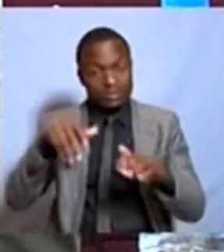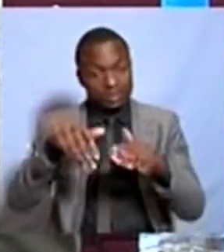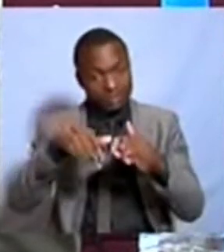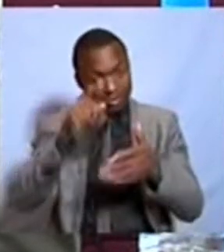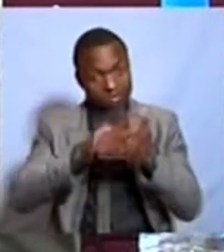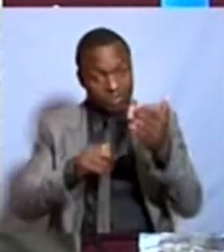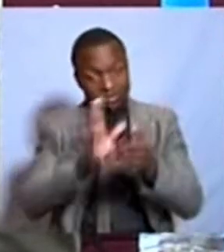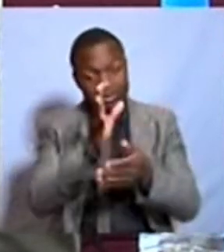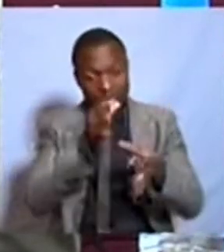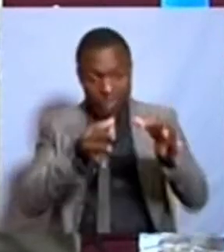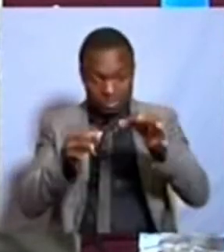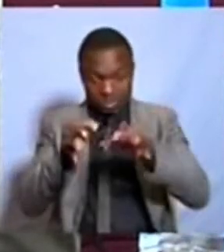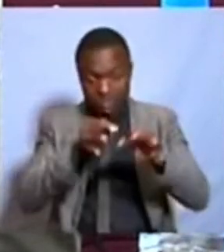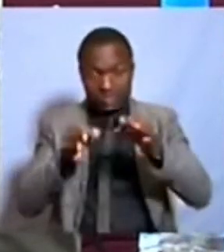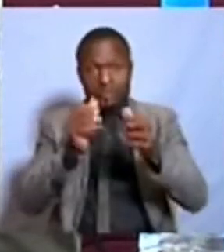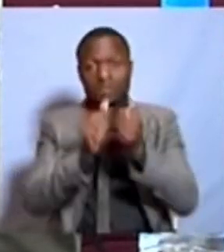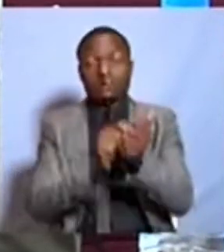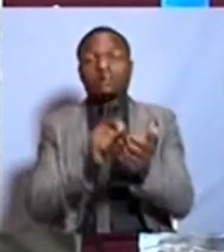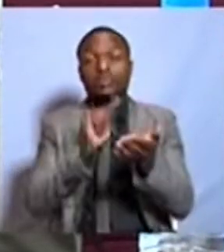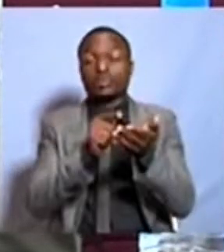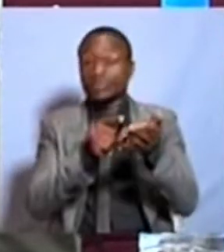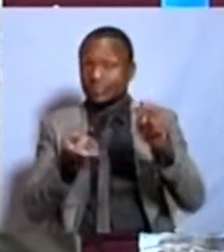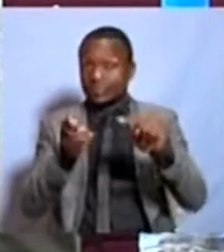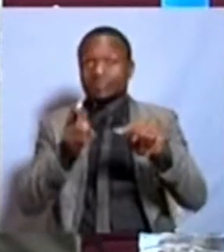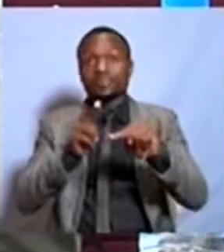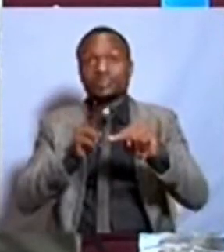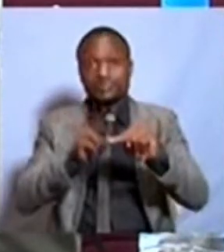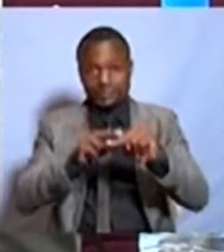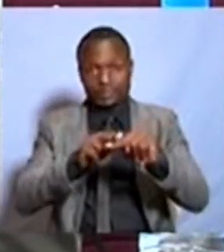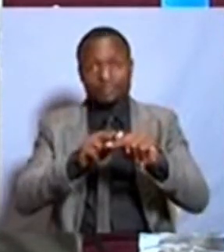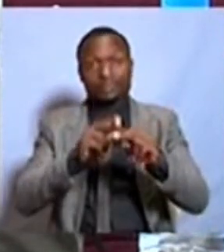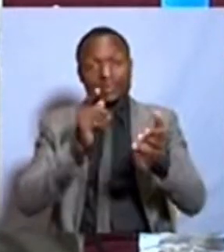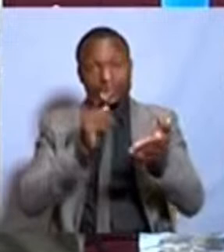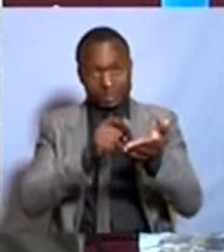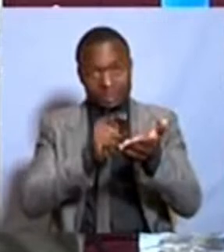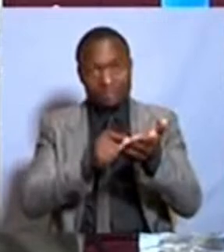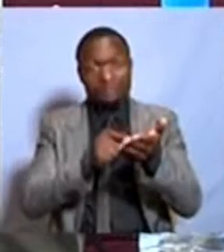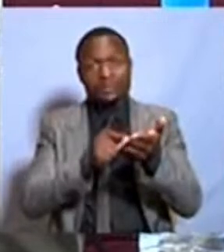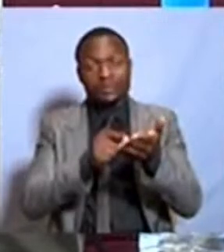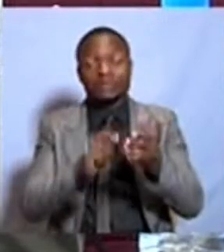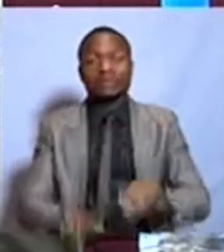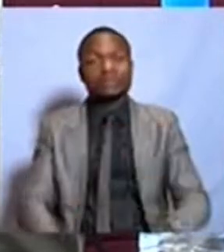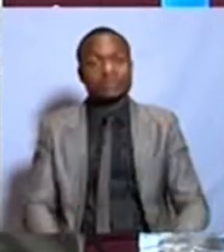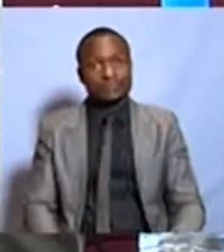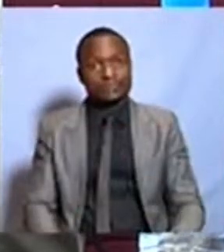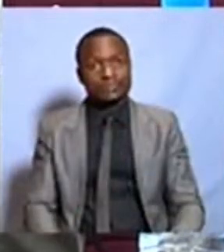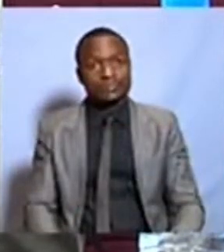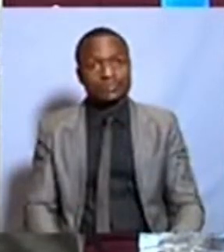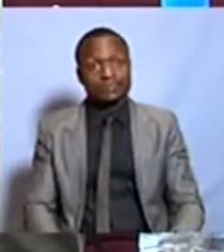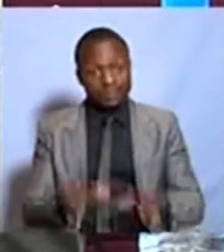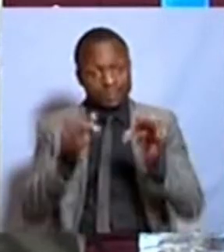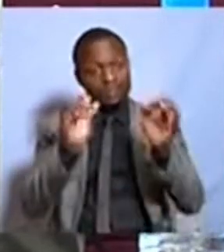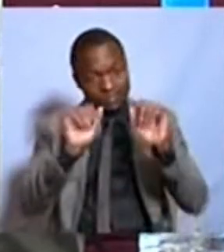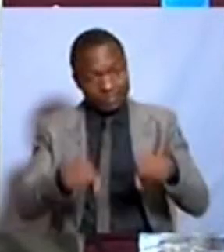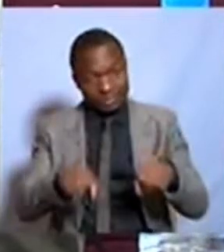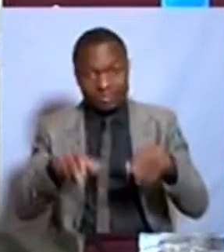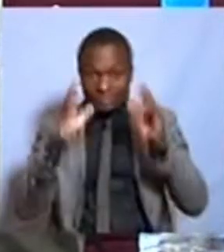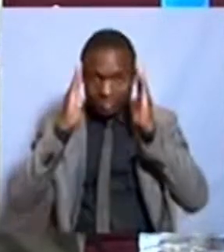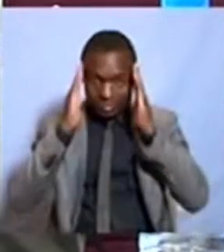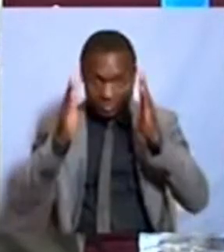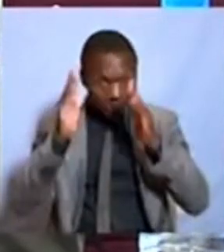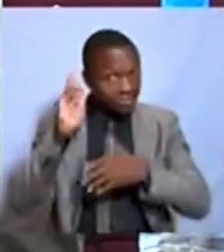question. You put a few things there, but I would like you to delve a little bit more, especially if you can look into the